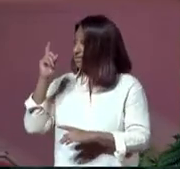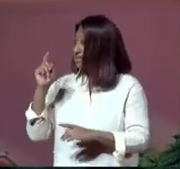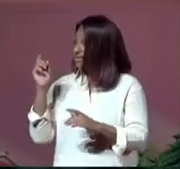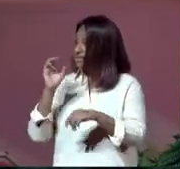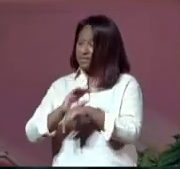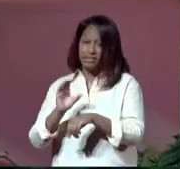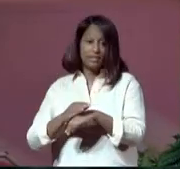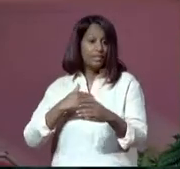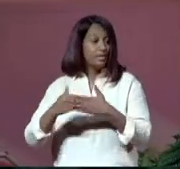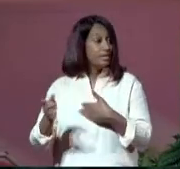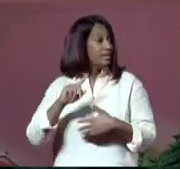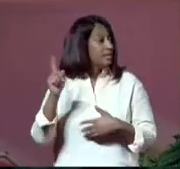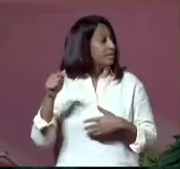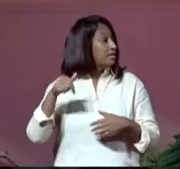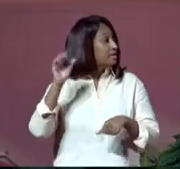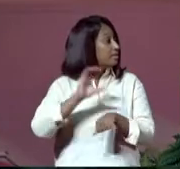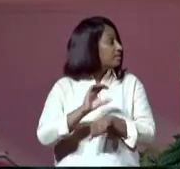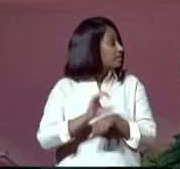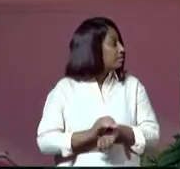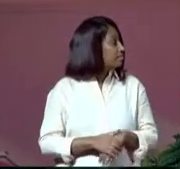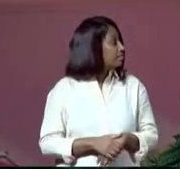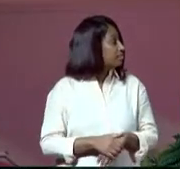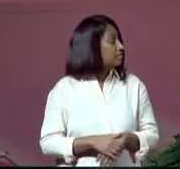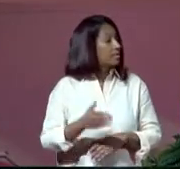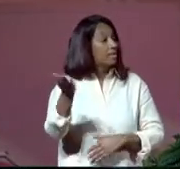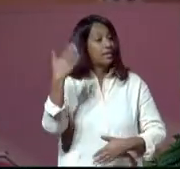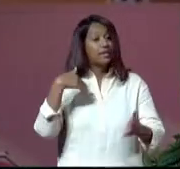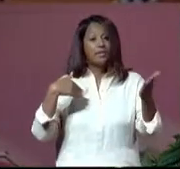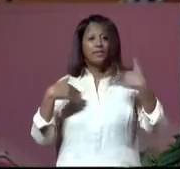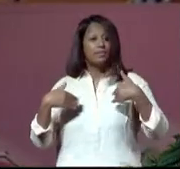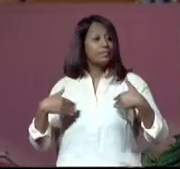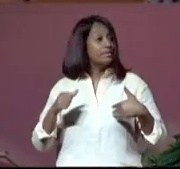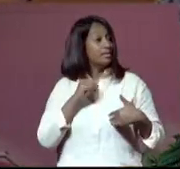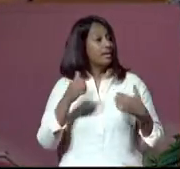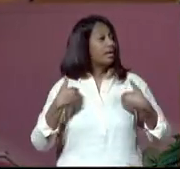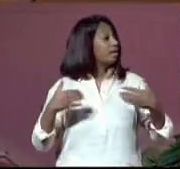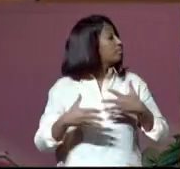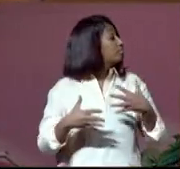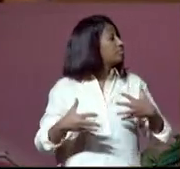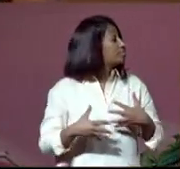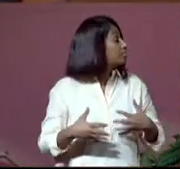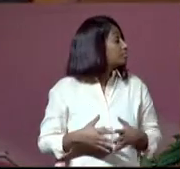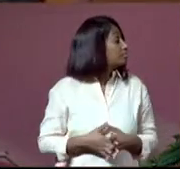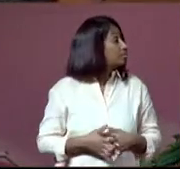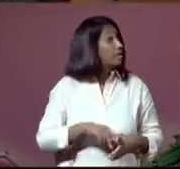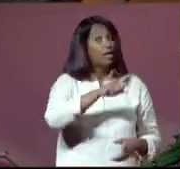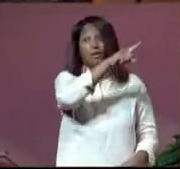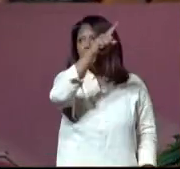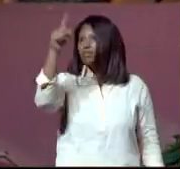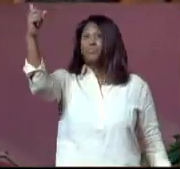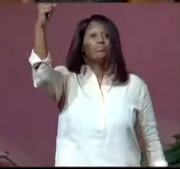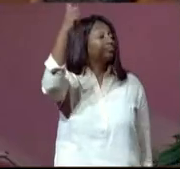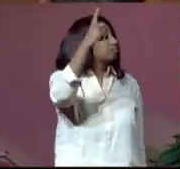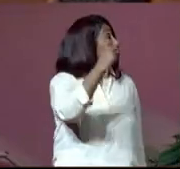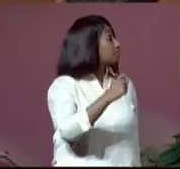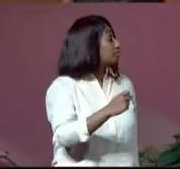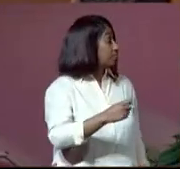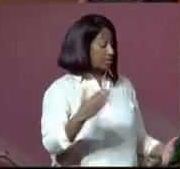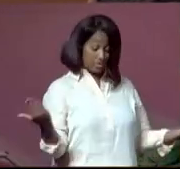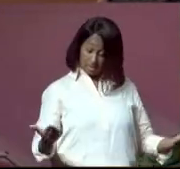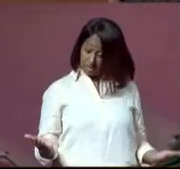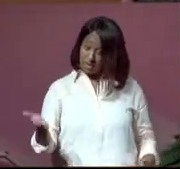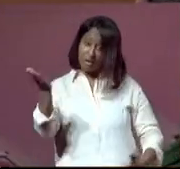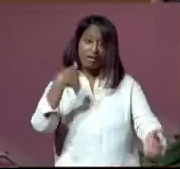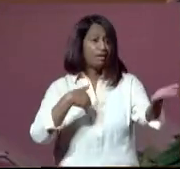care where you are in this sanctuary right now. Come on, no fear. In that balcony, walk down. On this main floor, walk out right